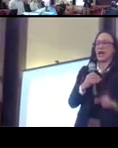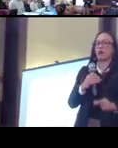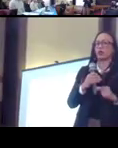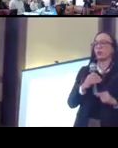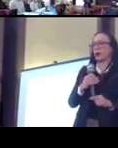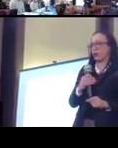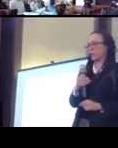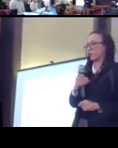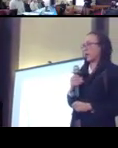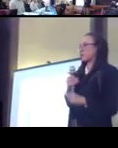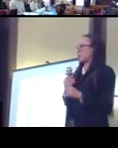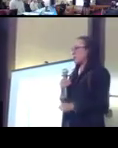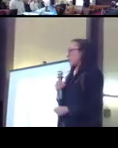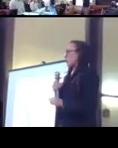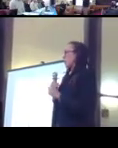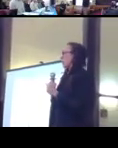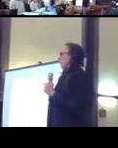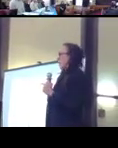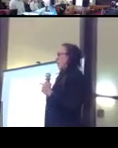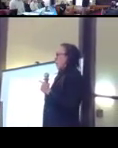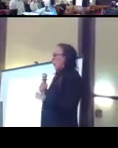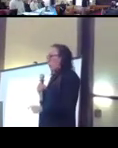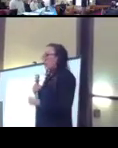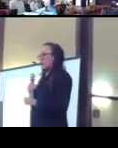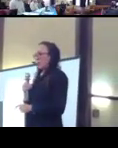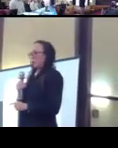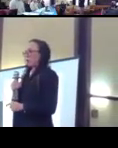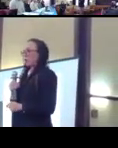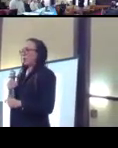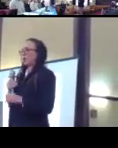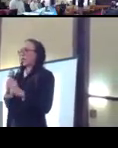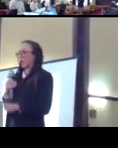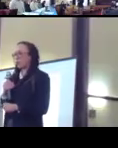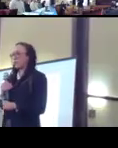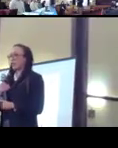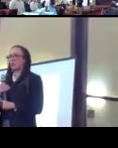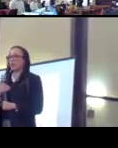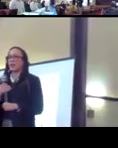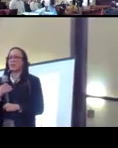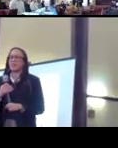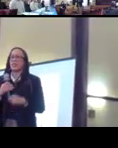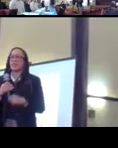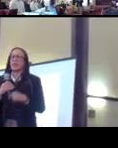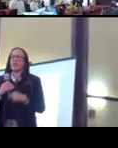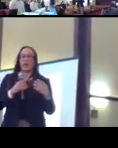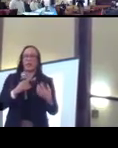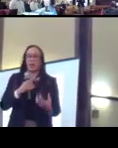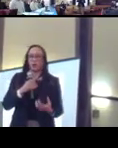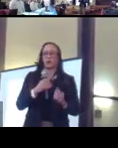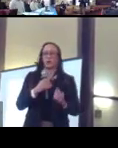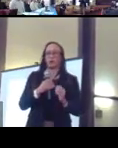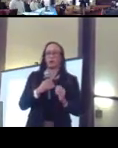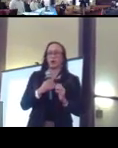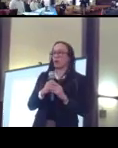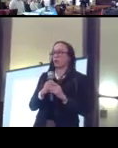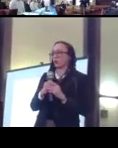guidance on how to prioritize investment and parts of the neighborhood that can be stabilized and create